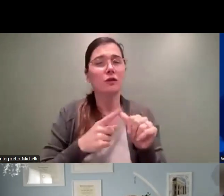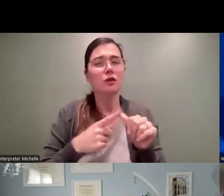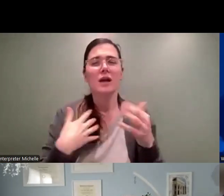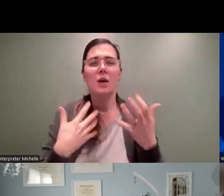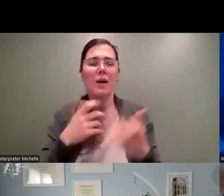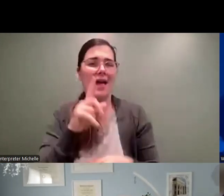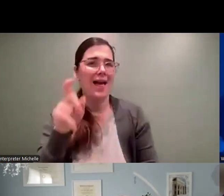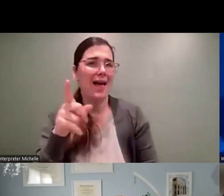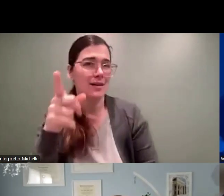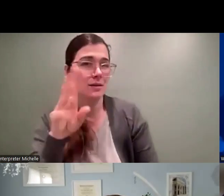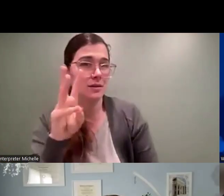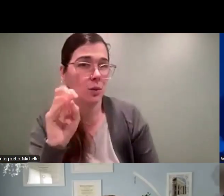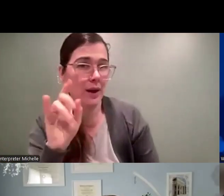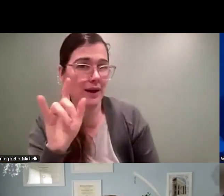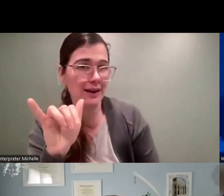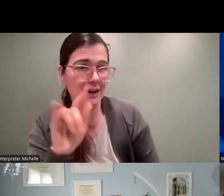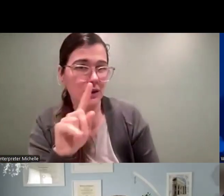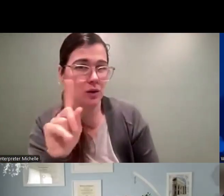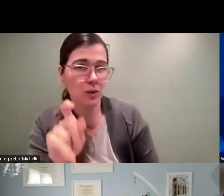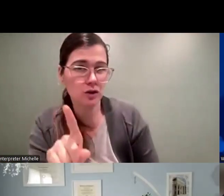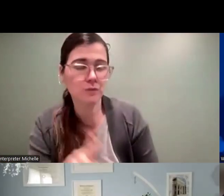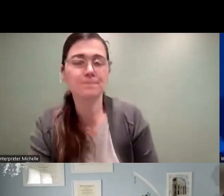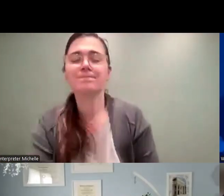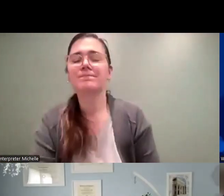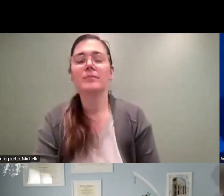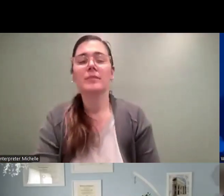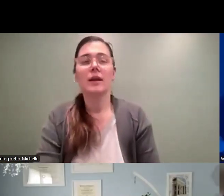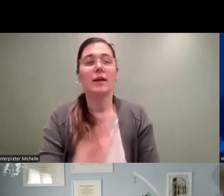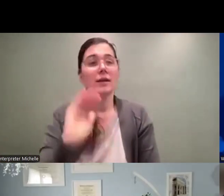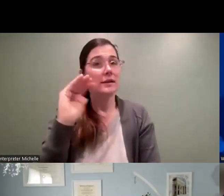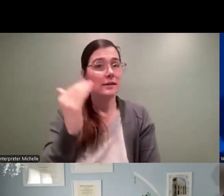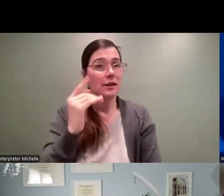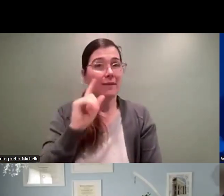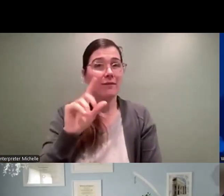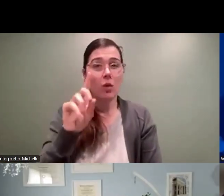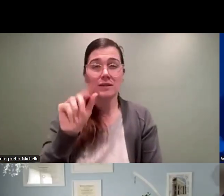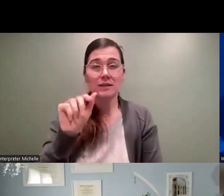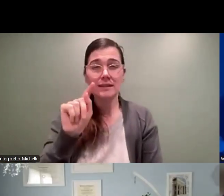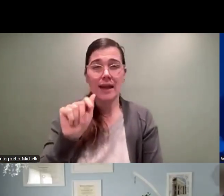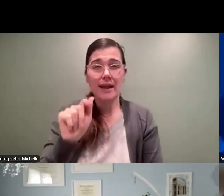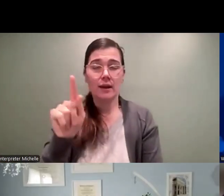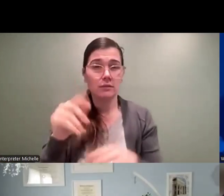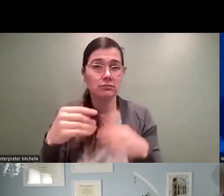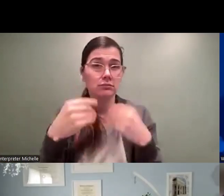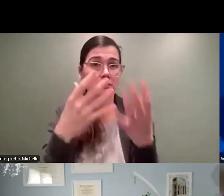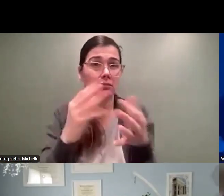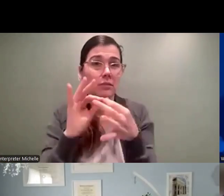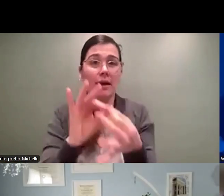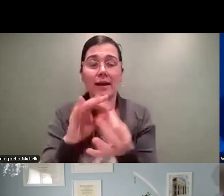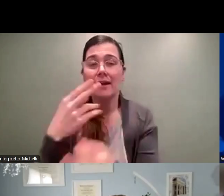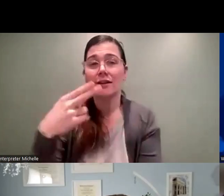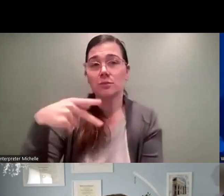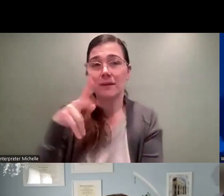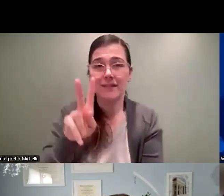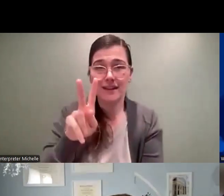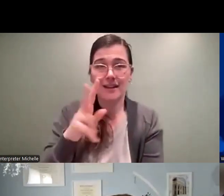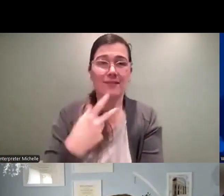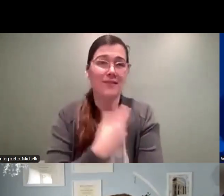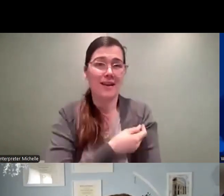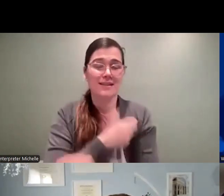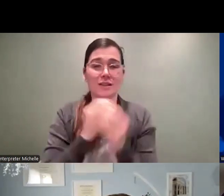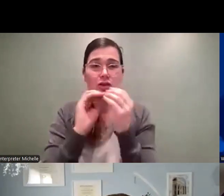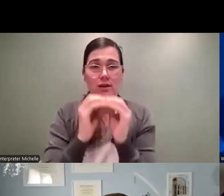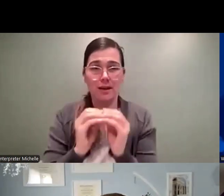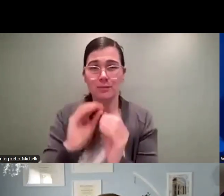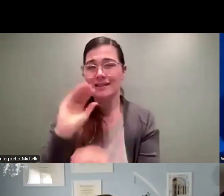So it seems that for the data that you provided about the HPV vaccination numbers, they seem relatively